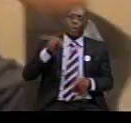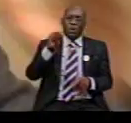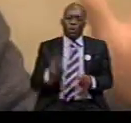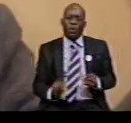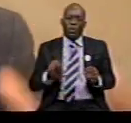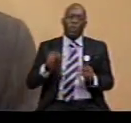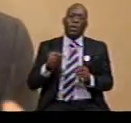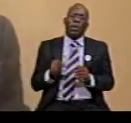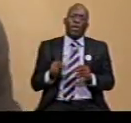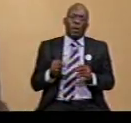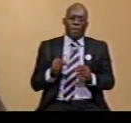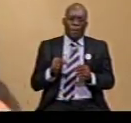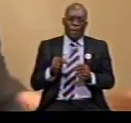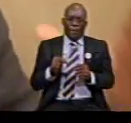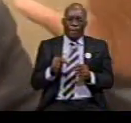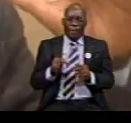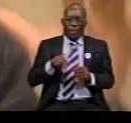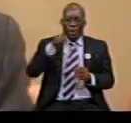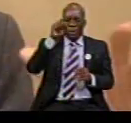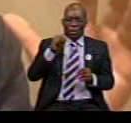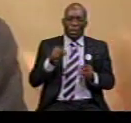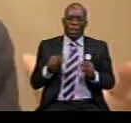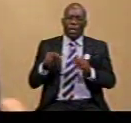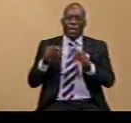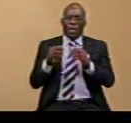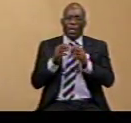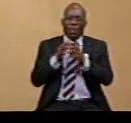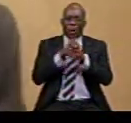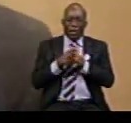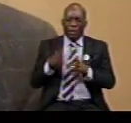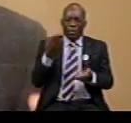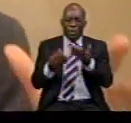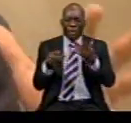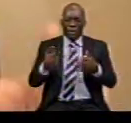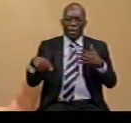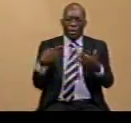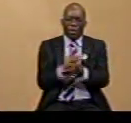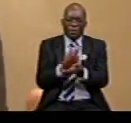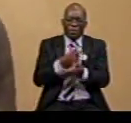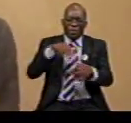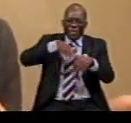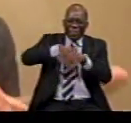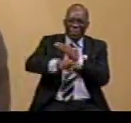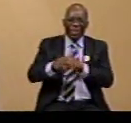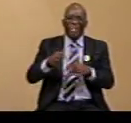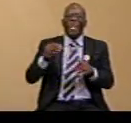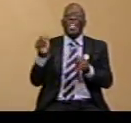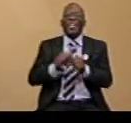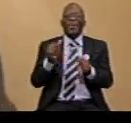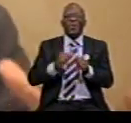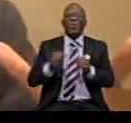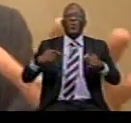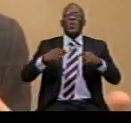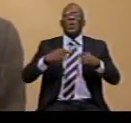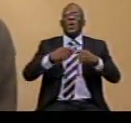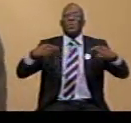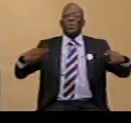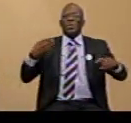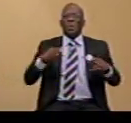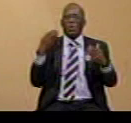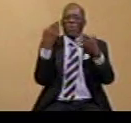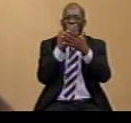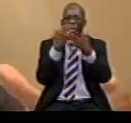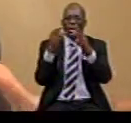God, across the Middle East. May the gospel penetrate all the opposition of darkness, all the